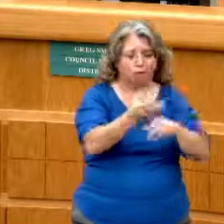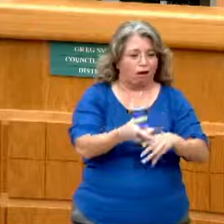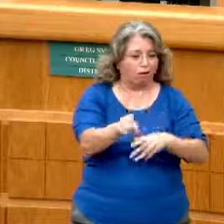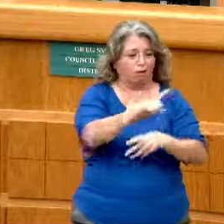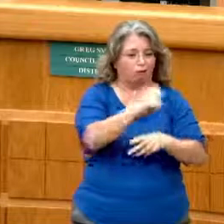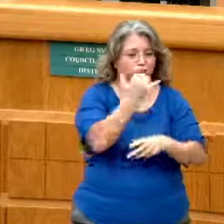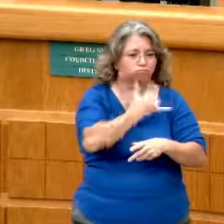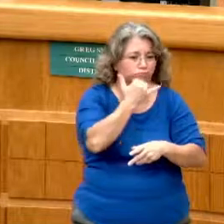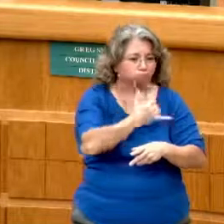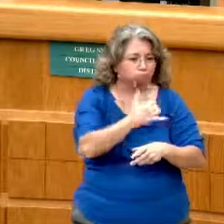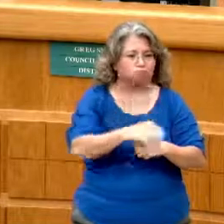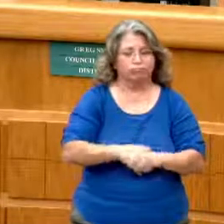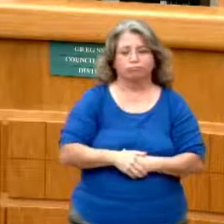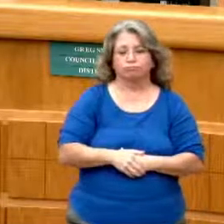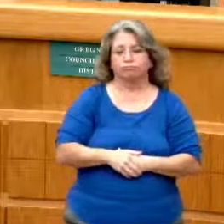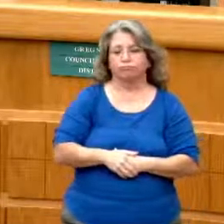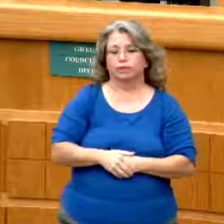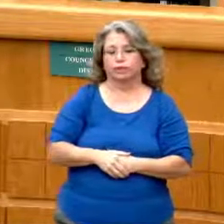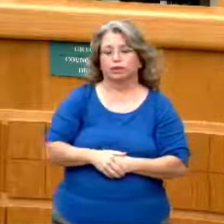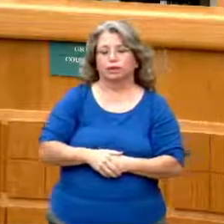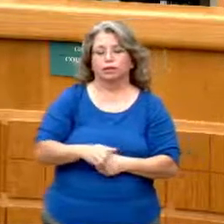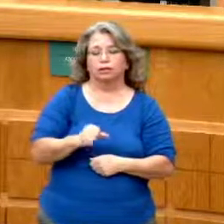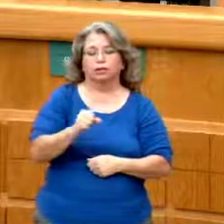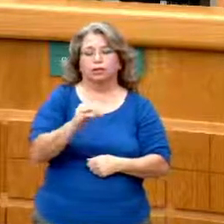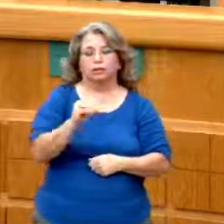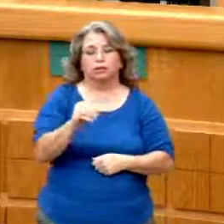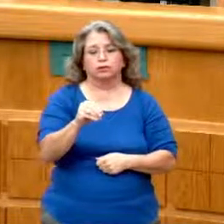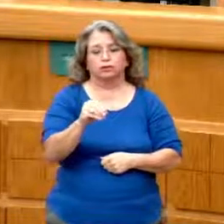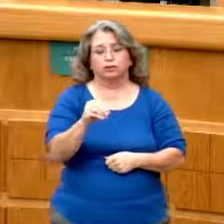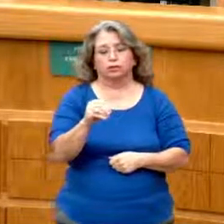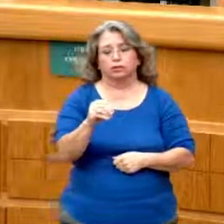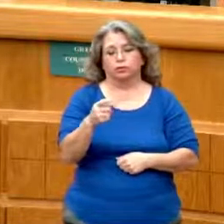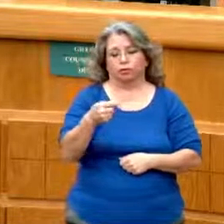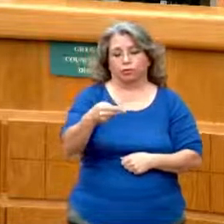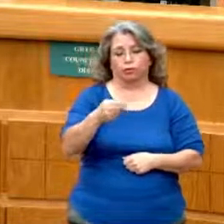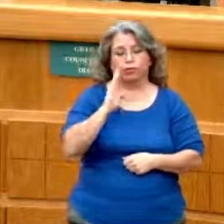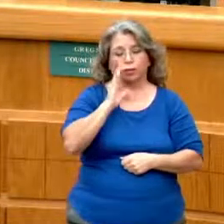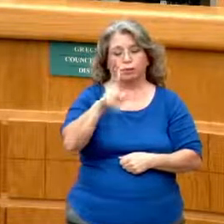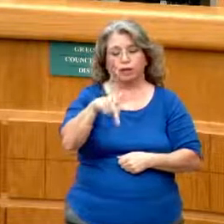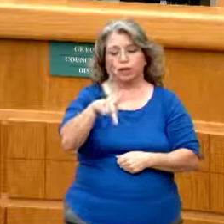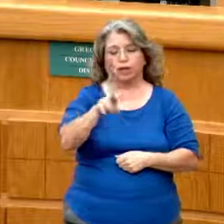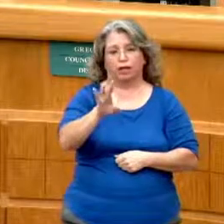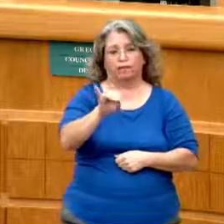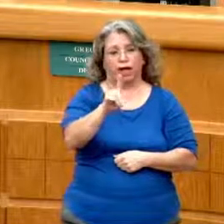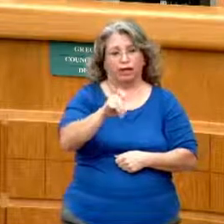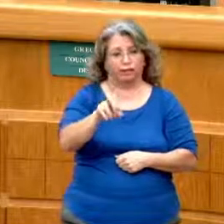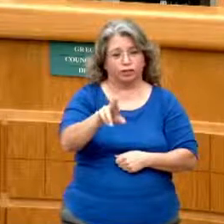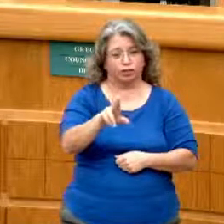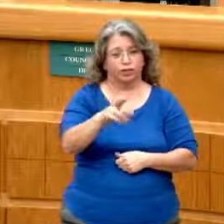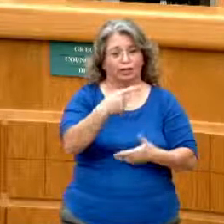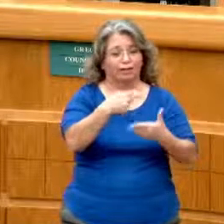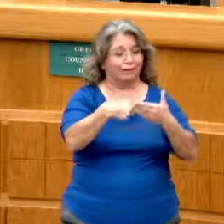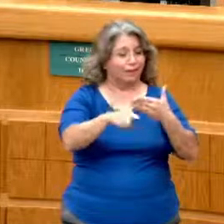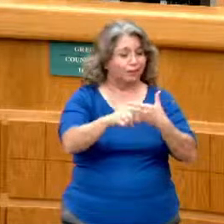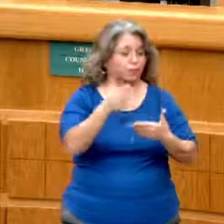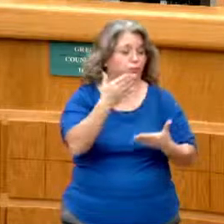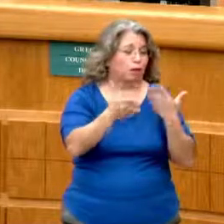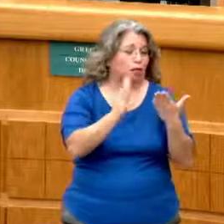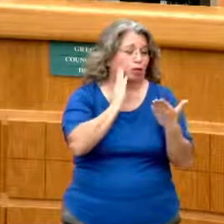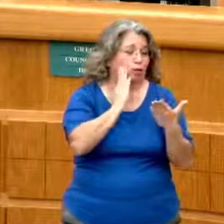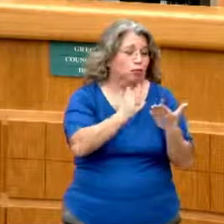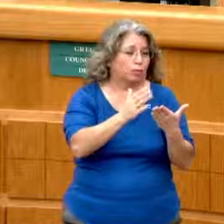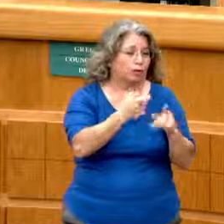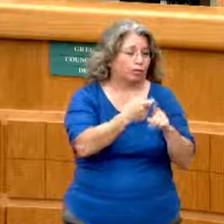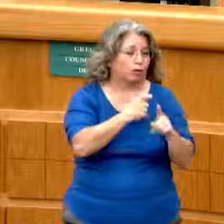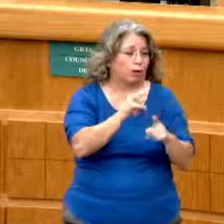be provided on Thursday are Pfizer. Next week's probably will be Moderna, but we'll confirm that later